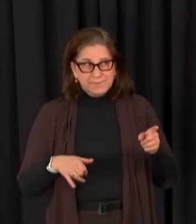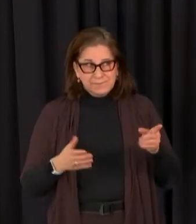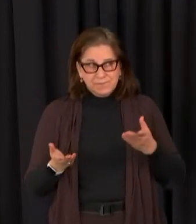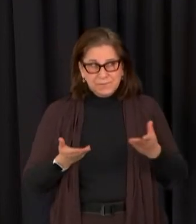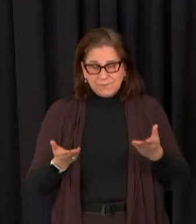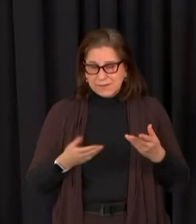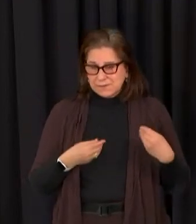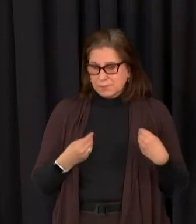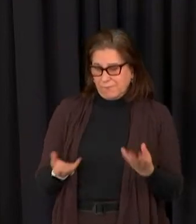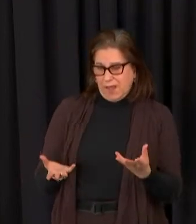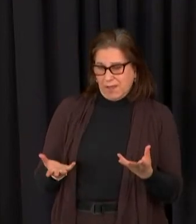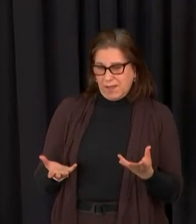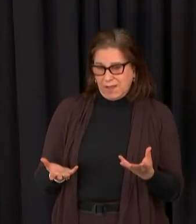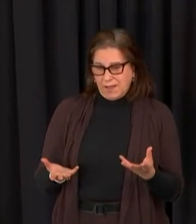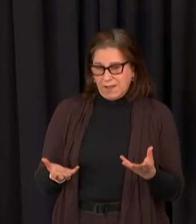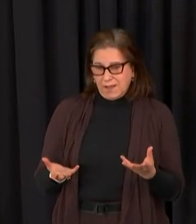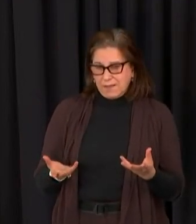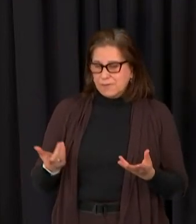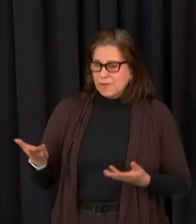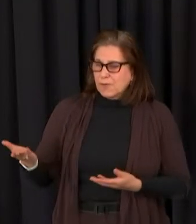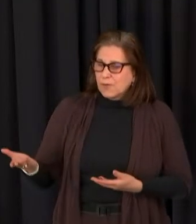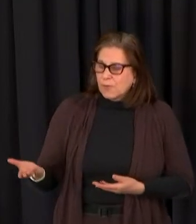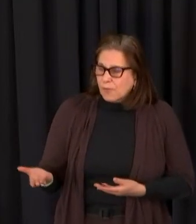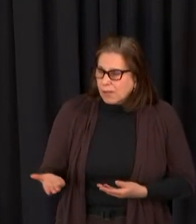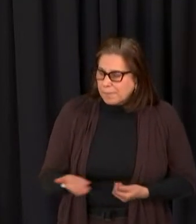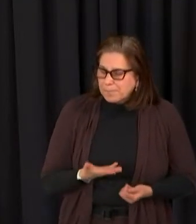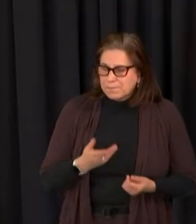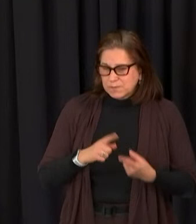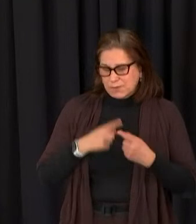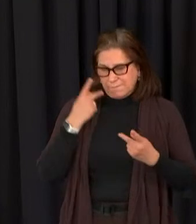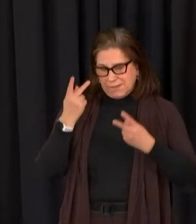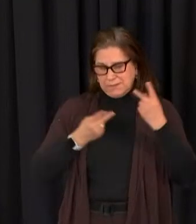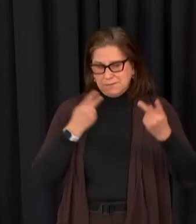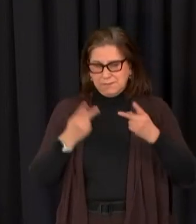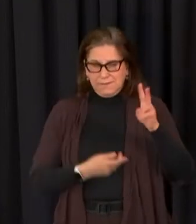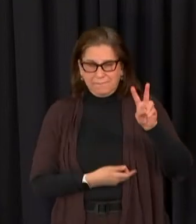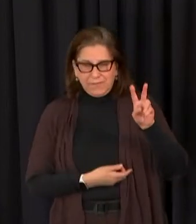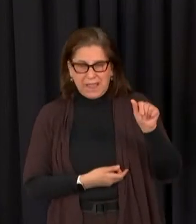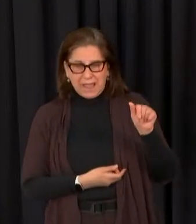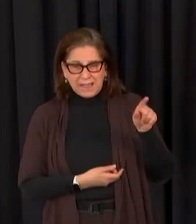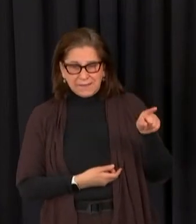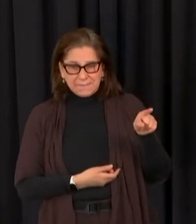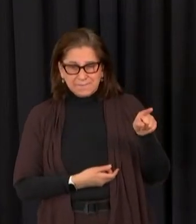welcome to visit the VA, to, of course, visit